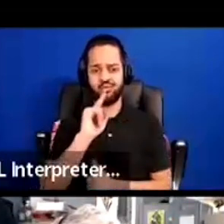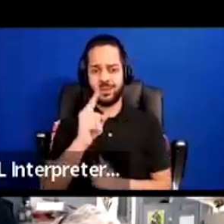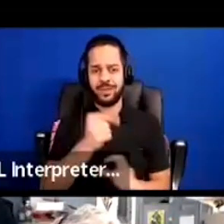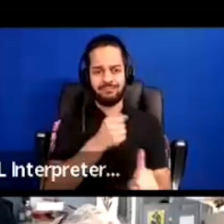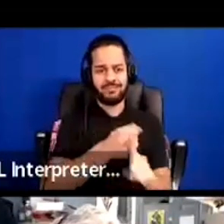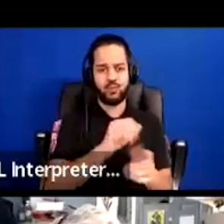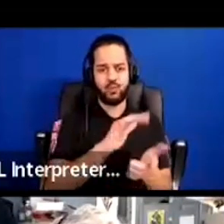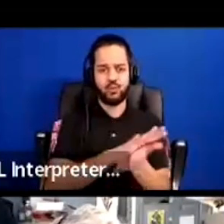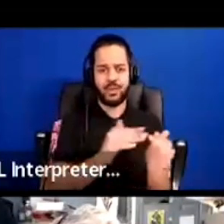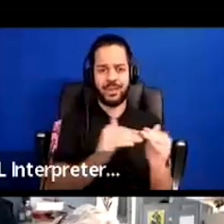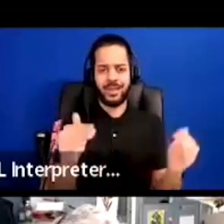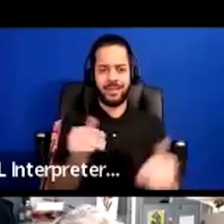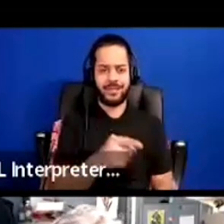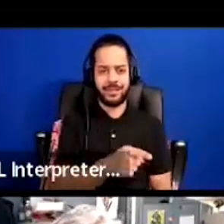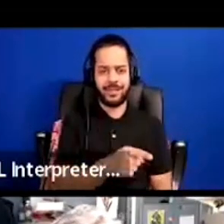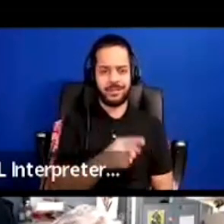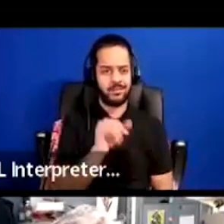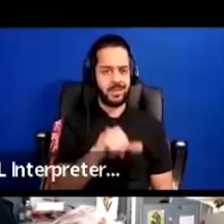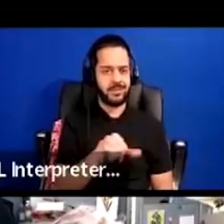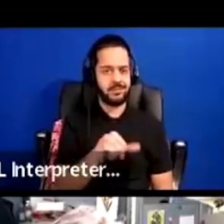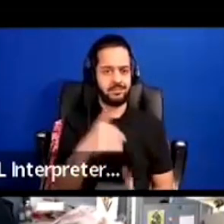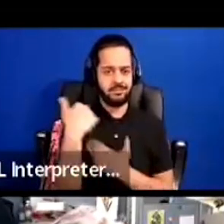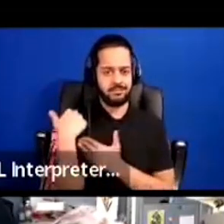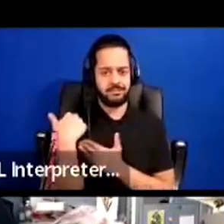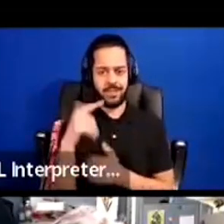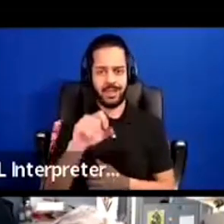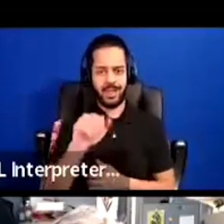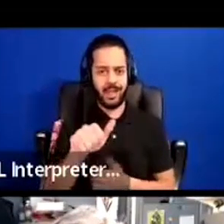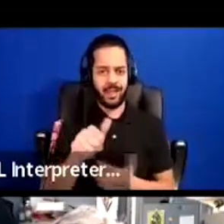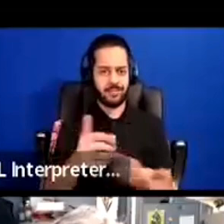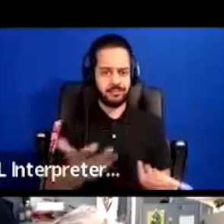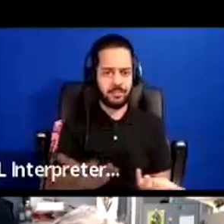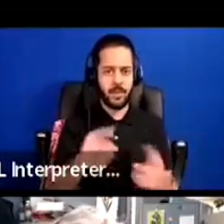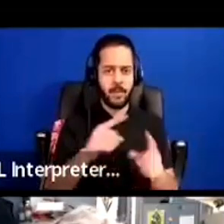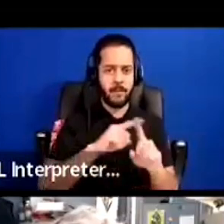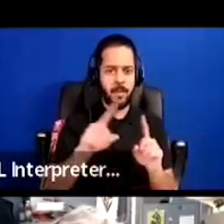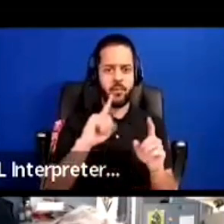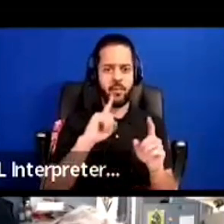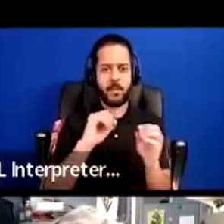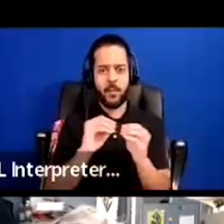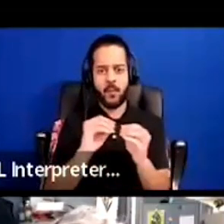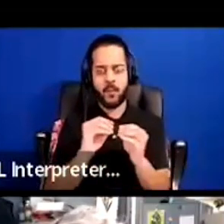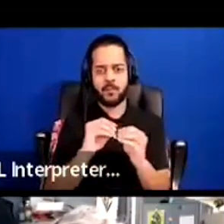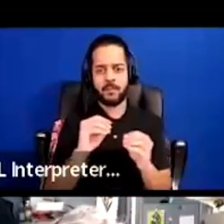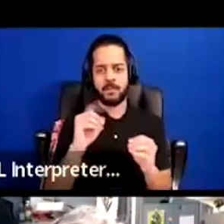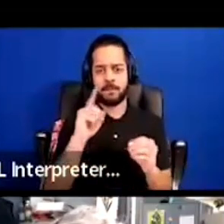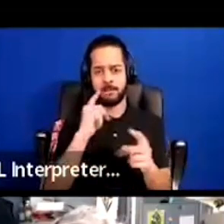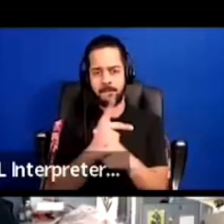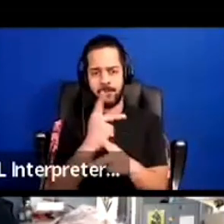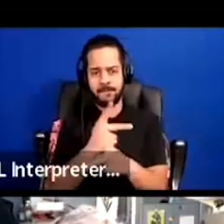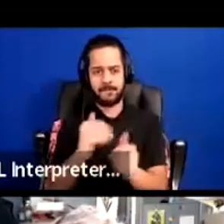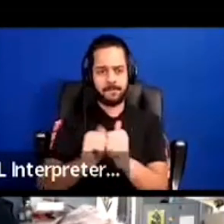cases, which is partially LEA's responsibility, but it's sort of like, how does, does MSDE maybe